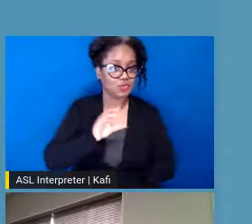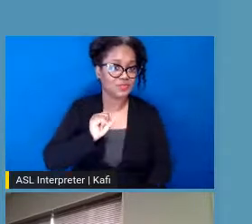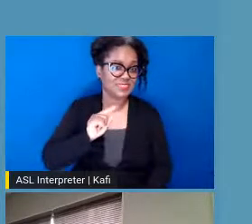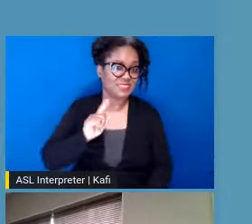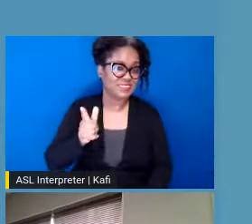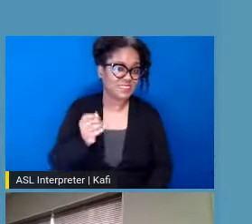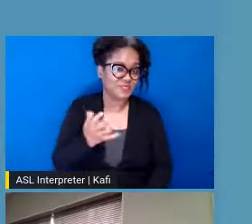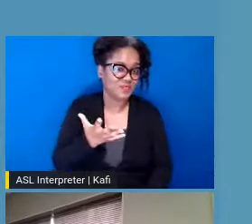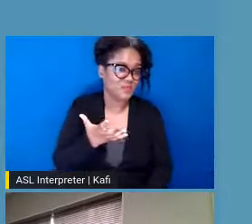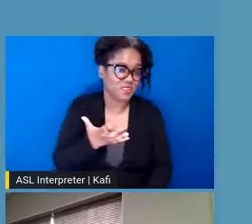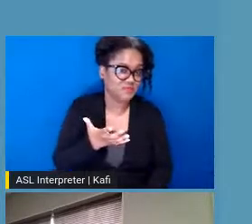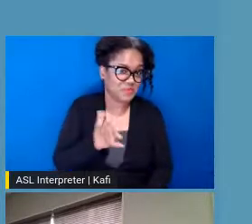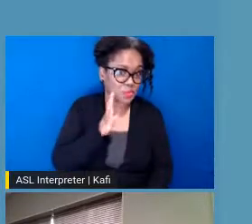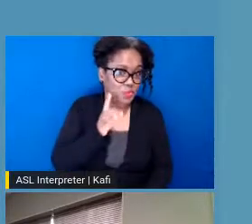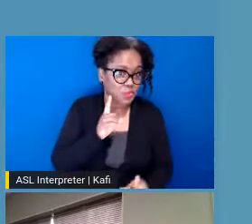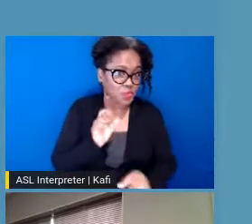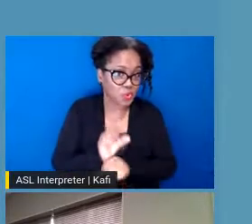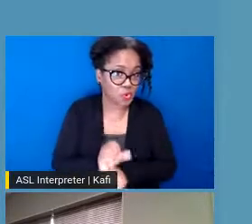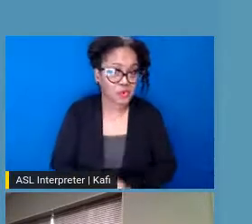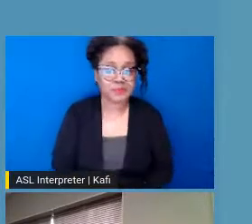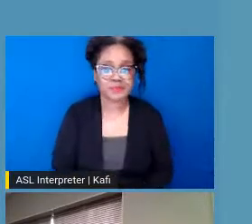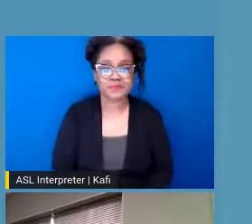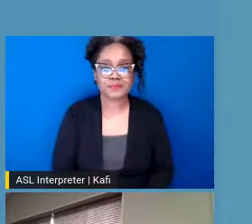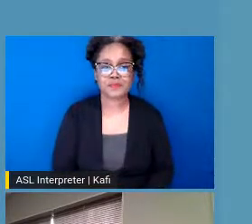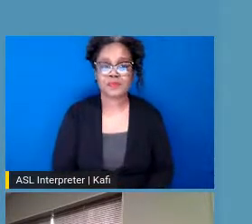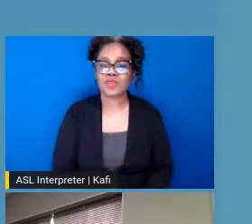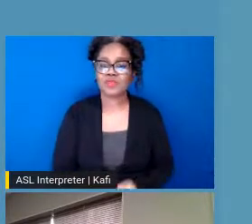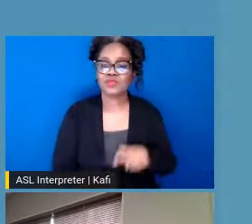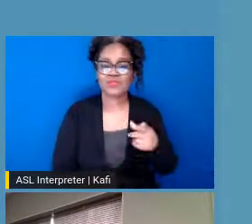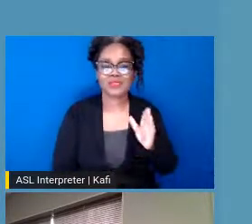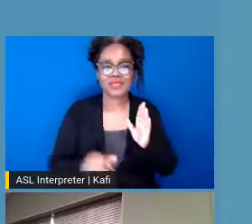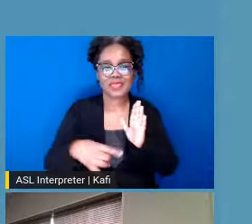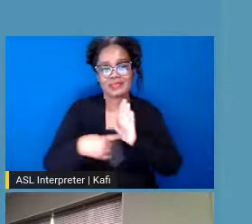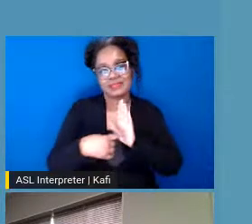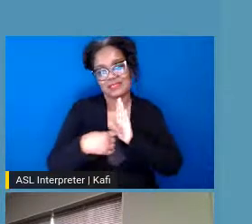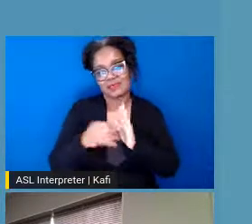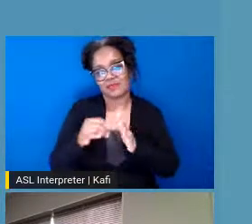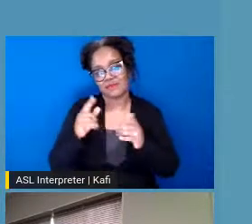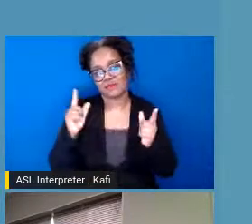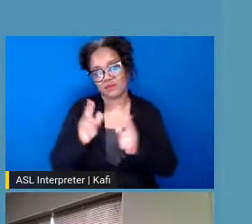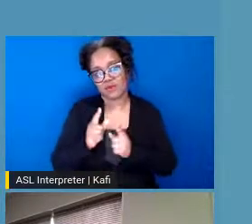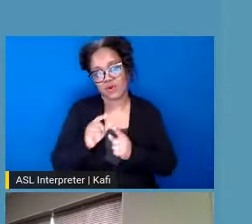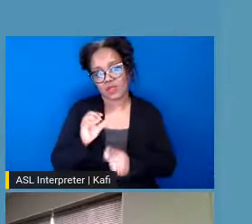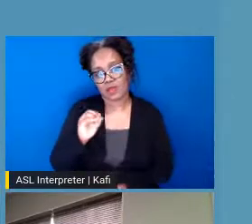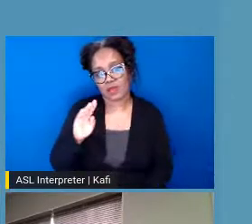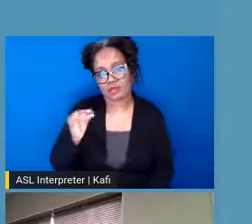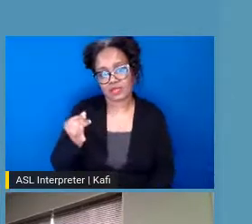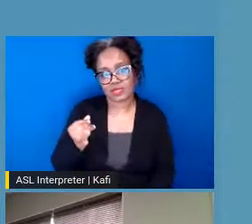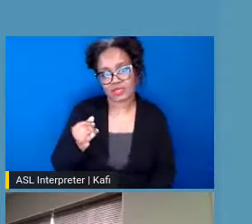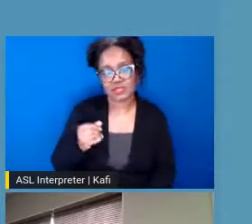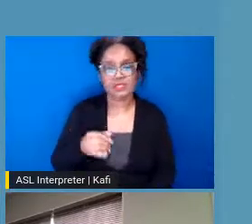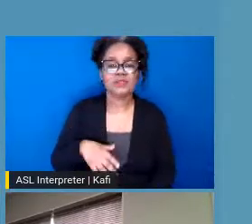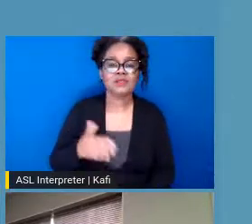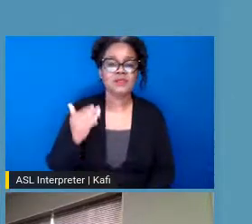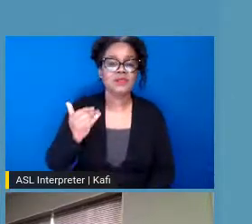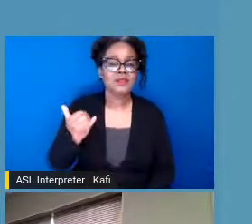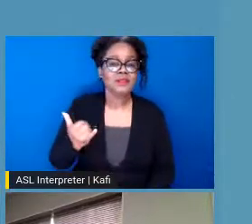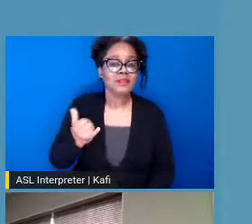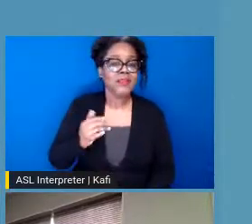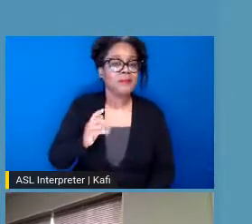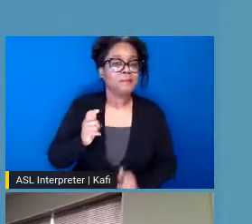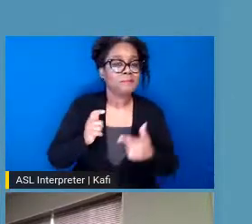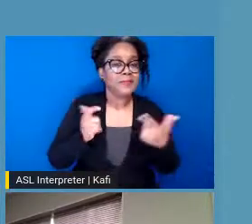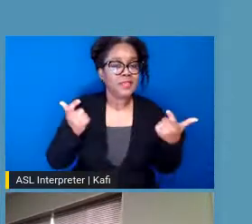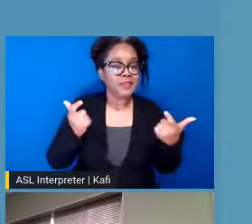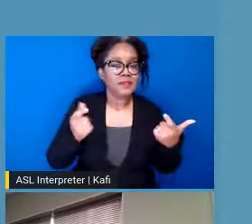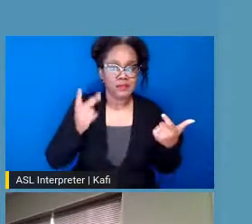And lastly, so that was for smaller objects, right? That could be on carts. This is for bigger things. Again, in this picture, I know I have the very fancy lights and the